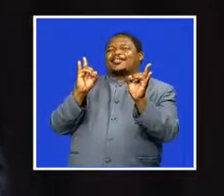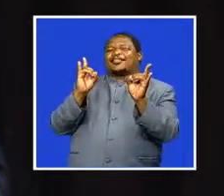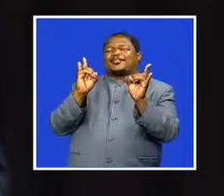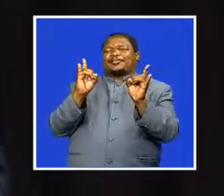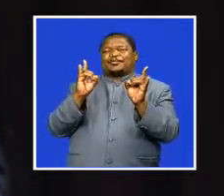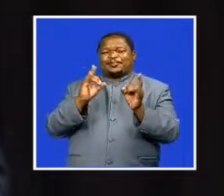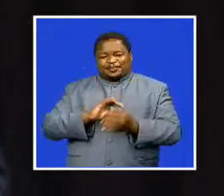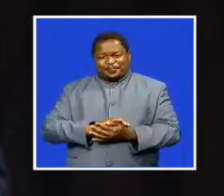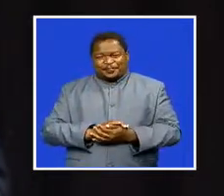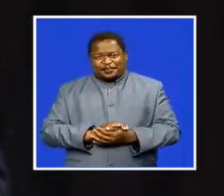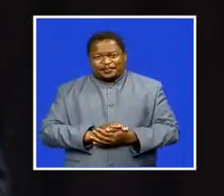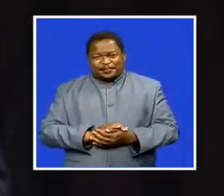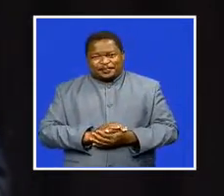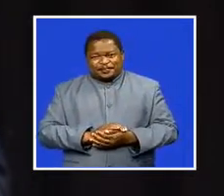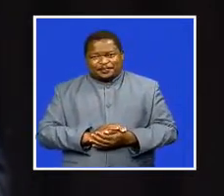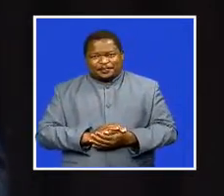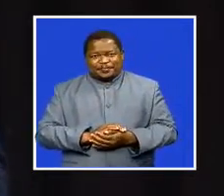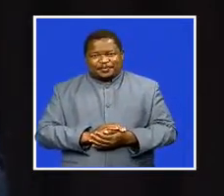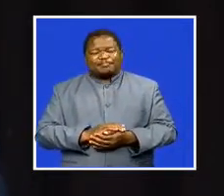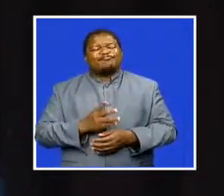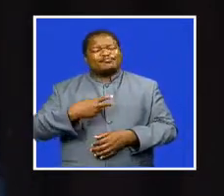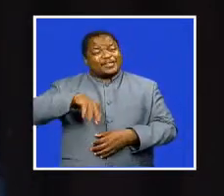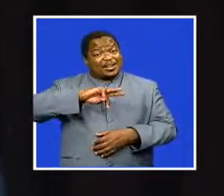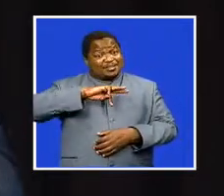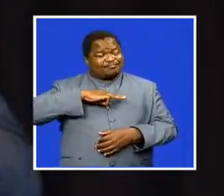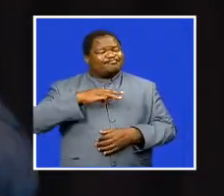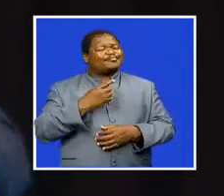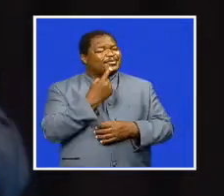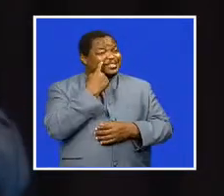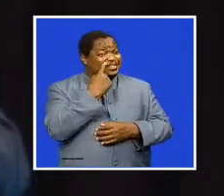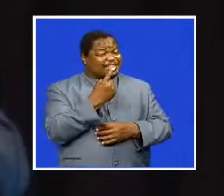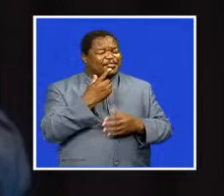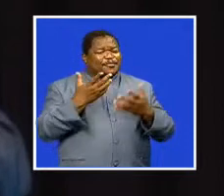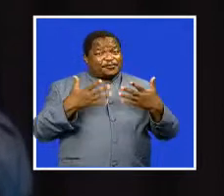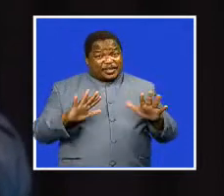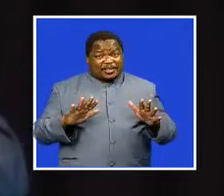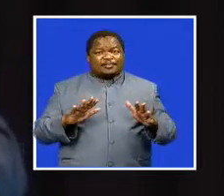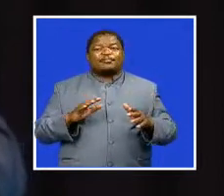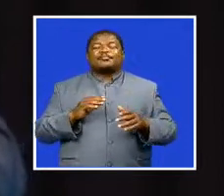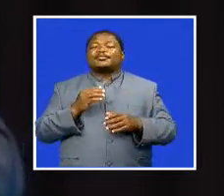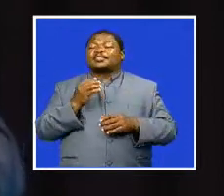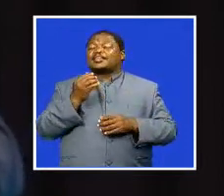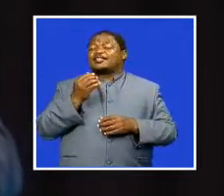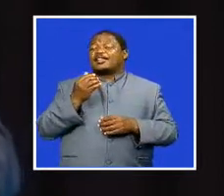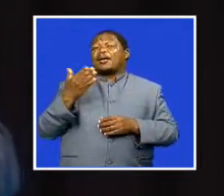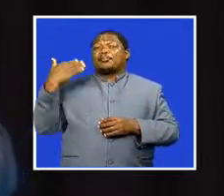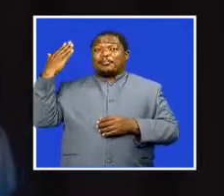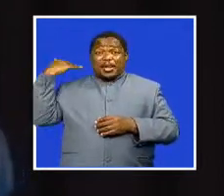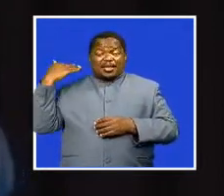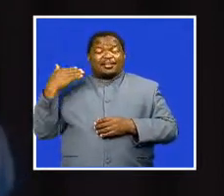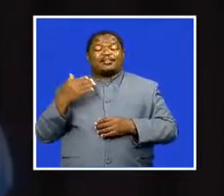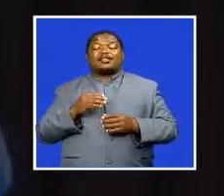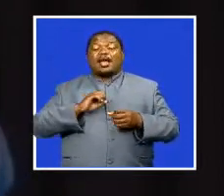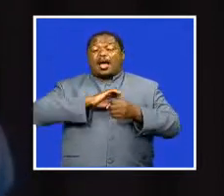challenge lelesibhekene nayo sibonile ke ukuthi uma uqala lomkhuhlane